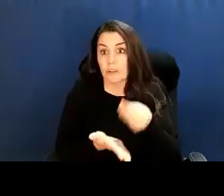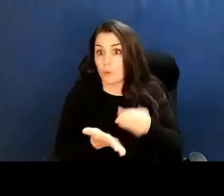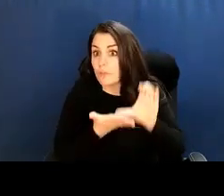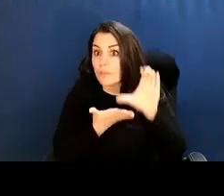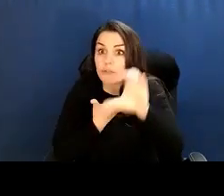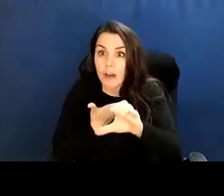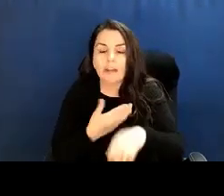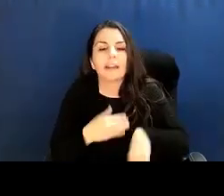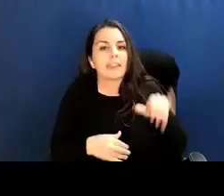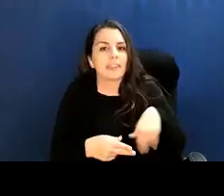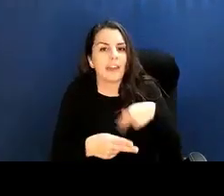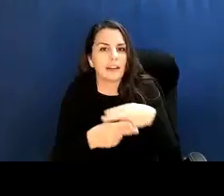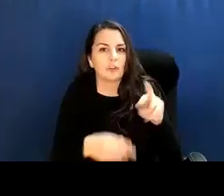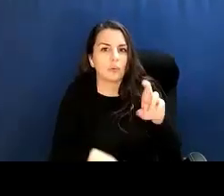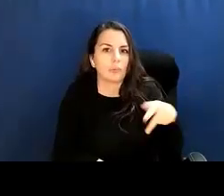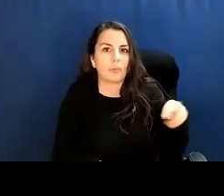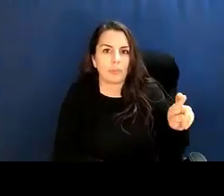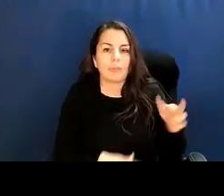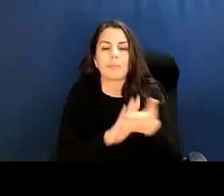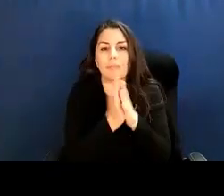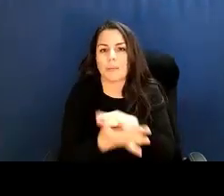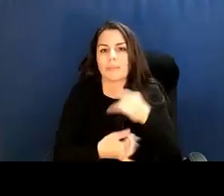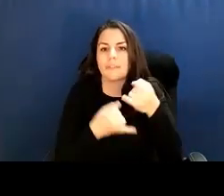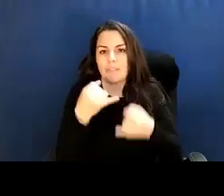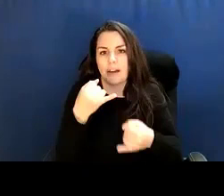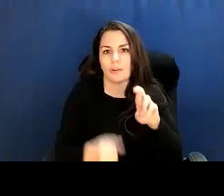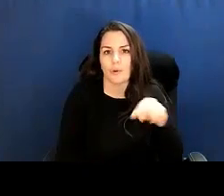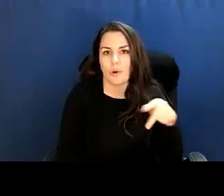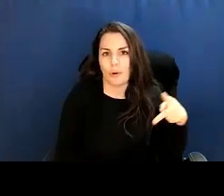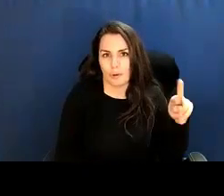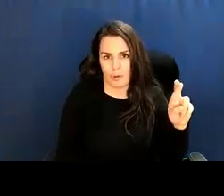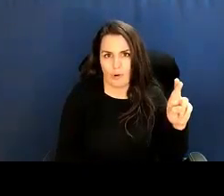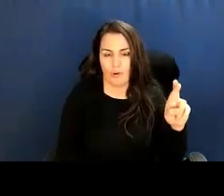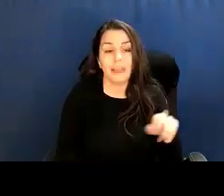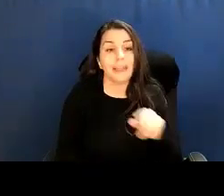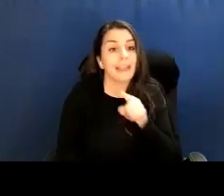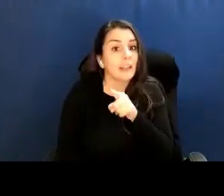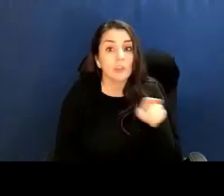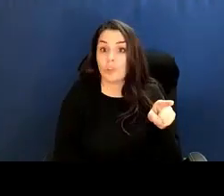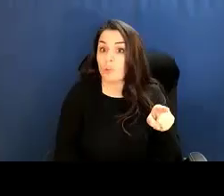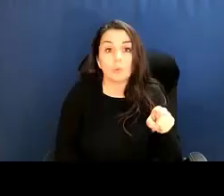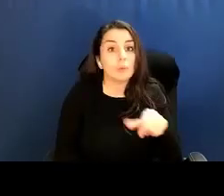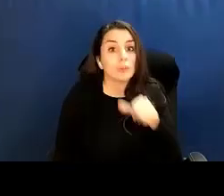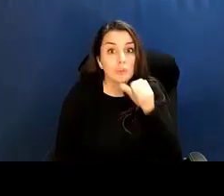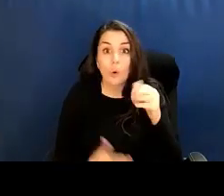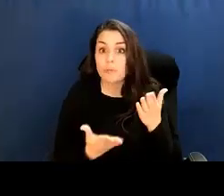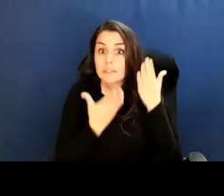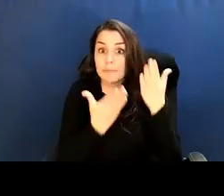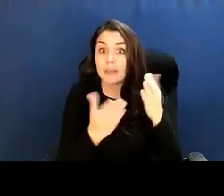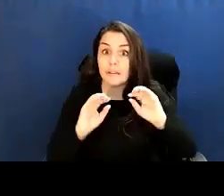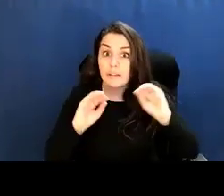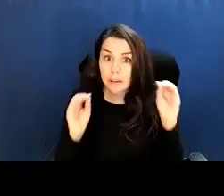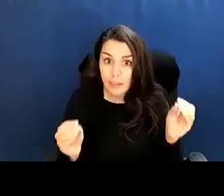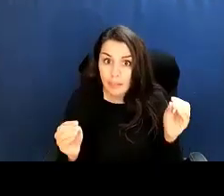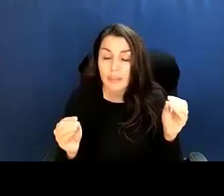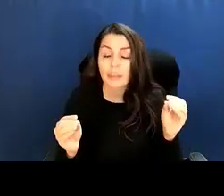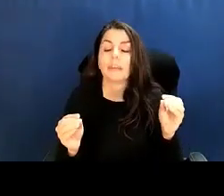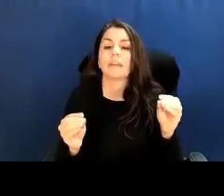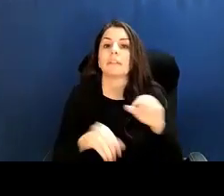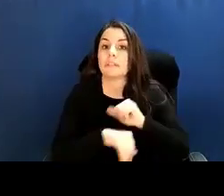Training grants do have to submit an RPPR annually. The due dates vary. NIGMS